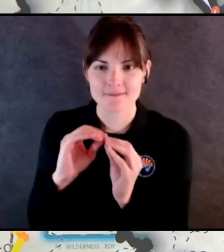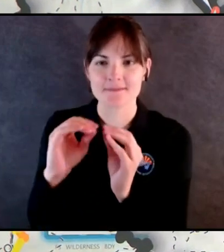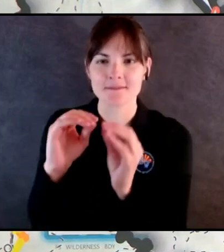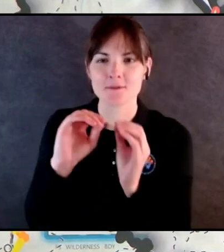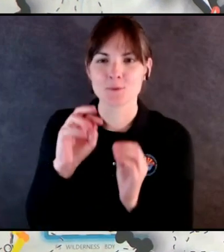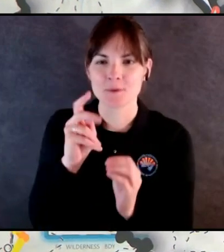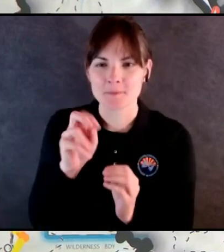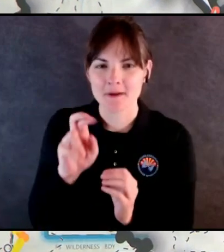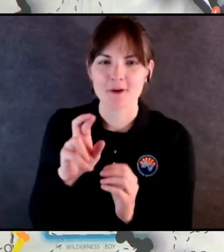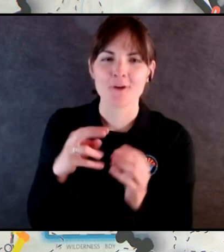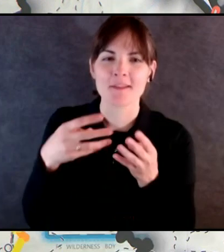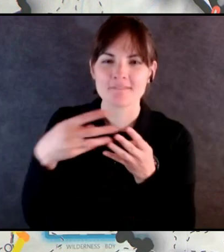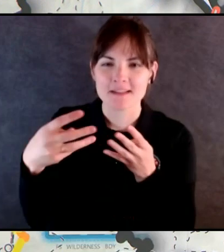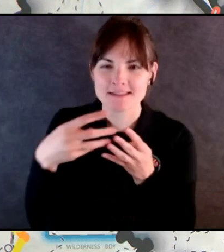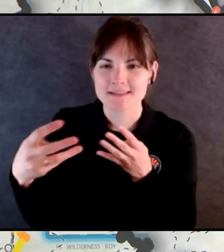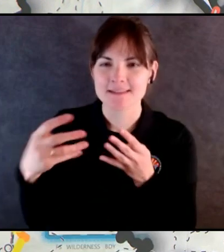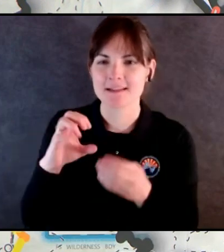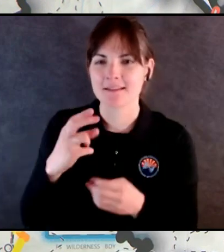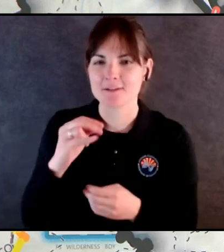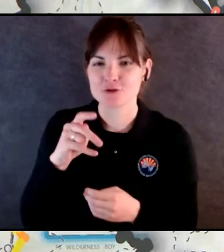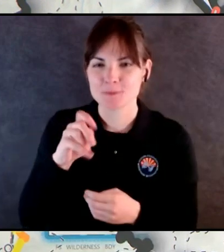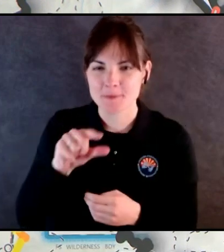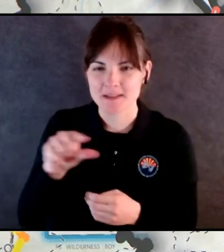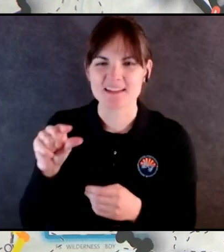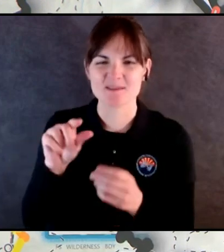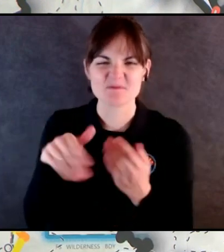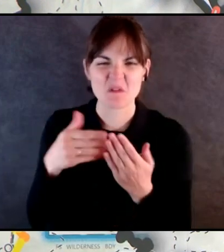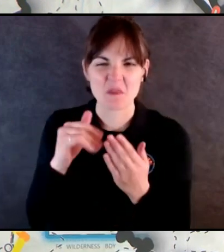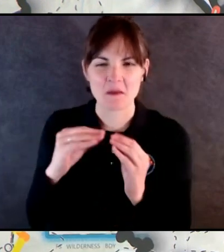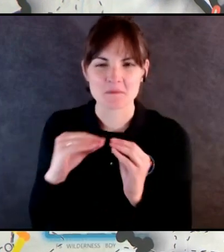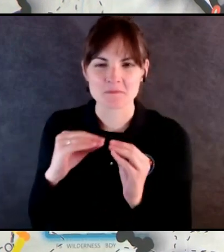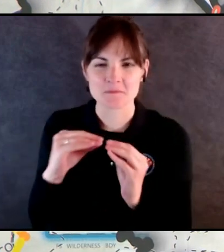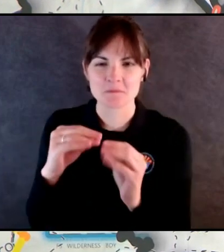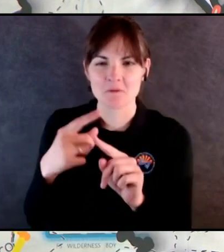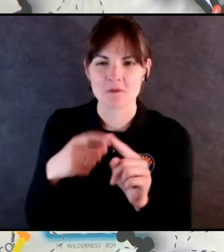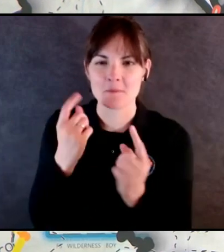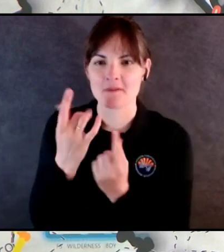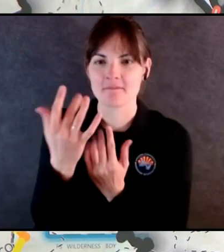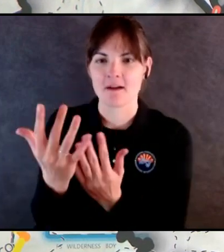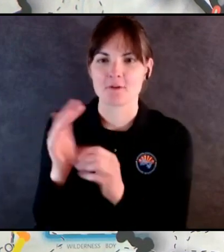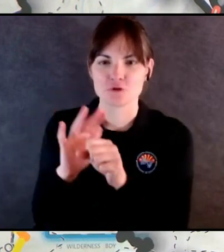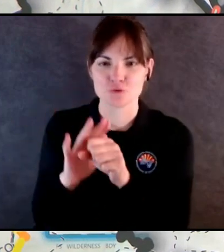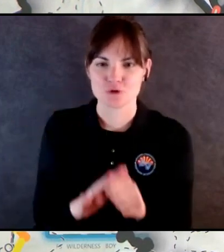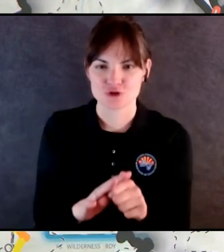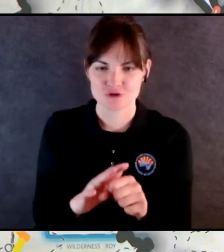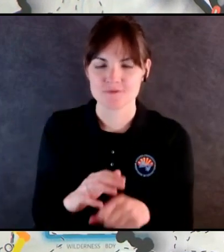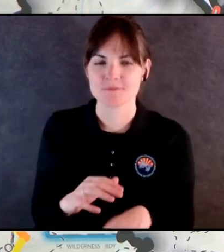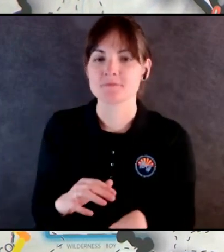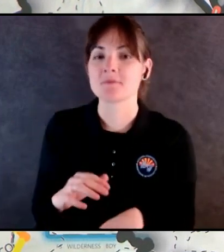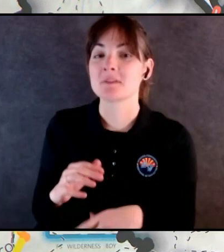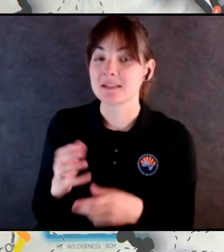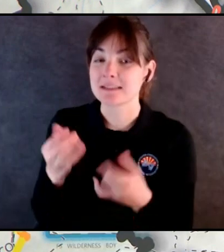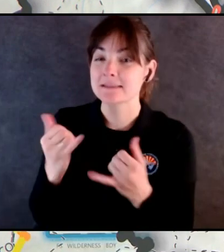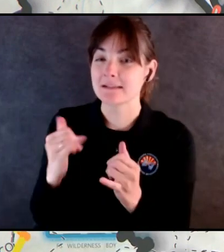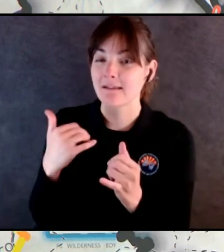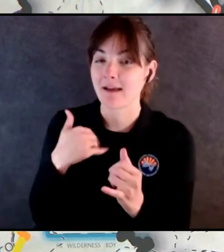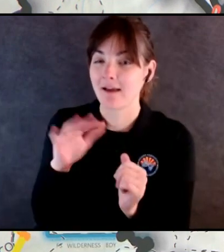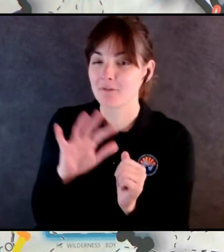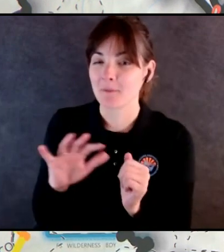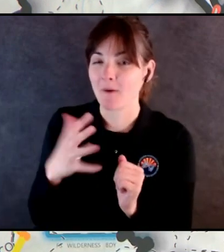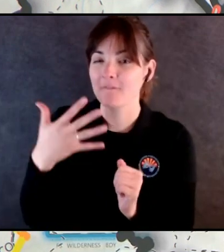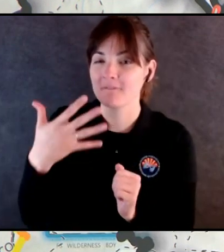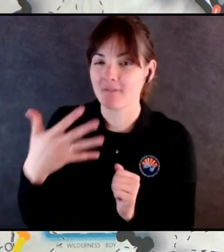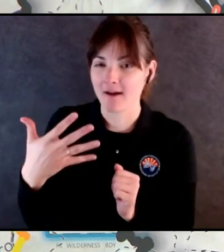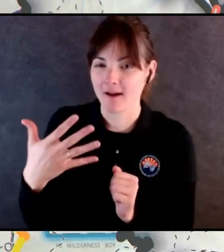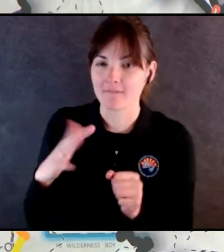from the fire suppression operation. We have about 5 full shifts left in that area. And then what we're going to do is we're